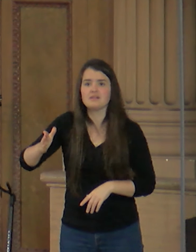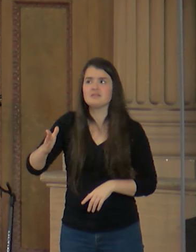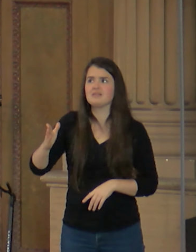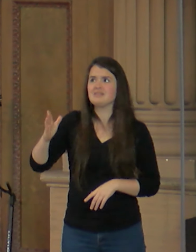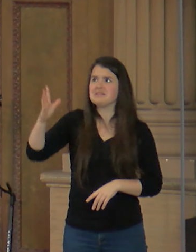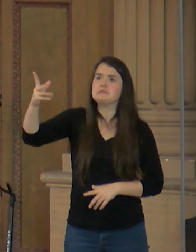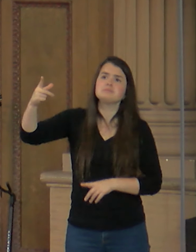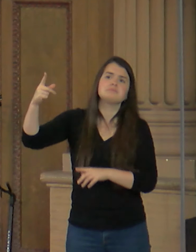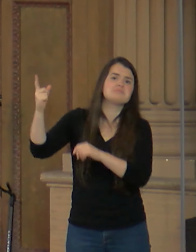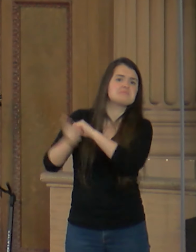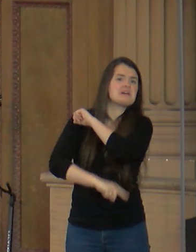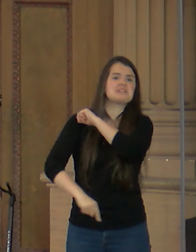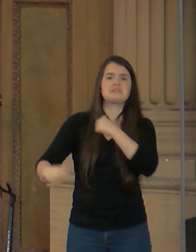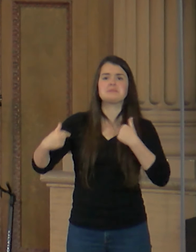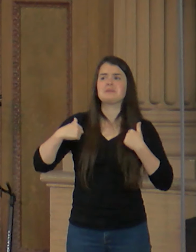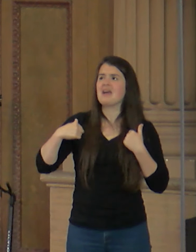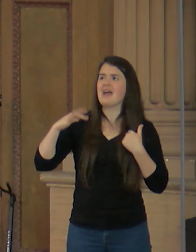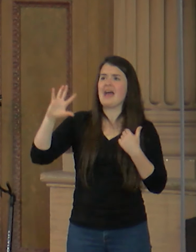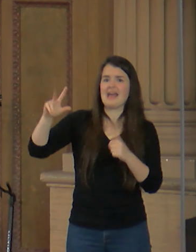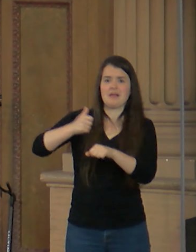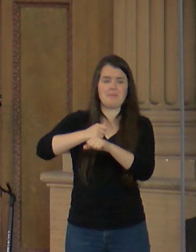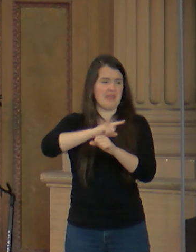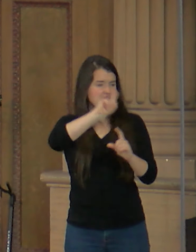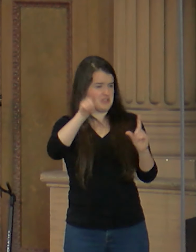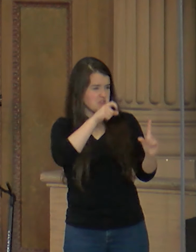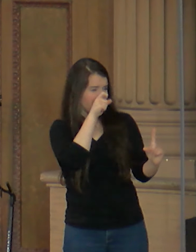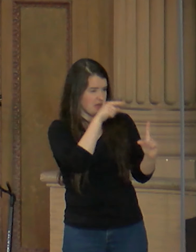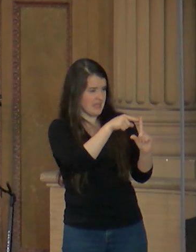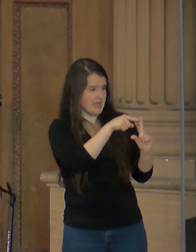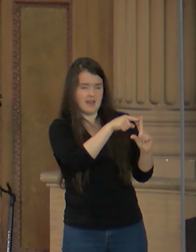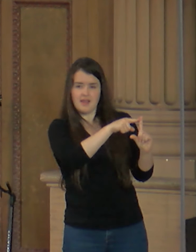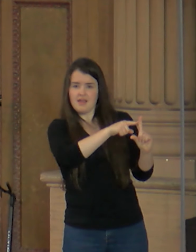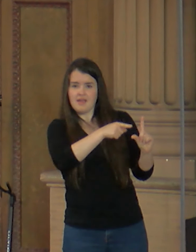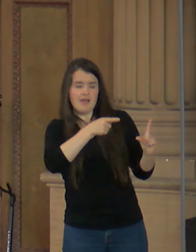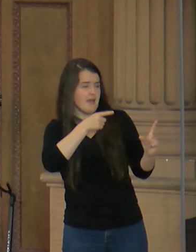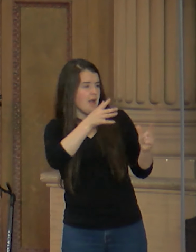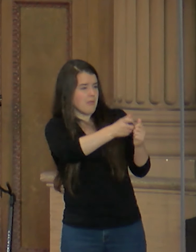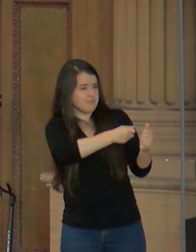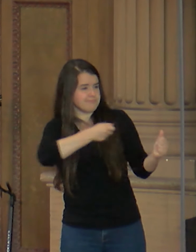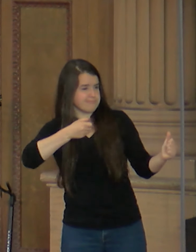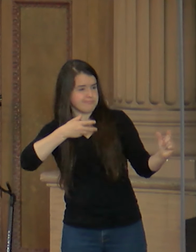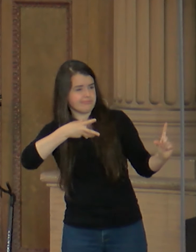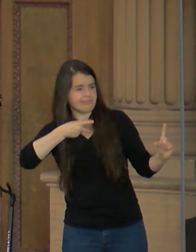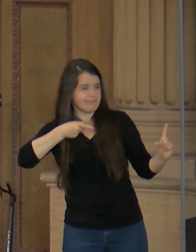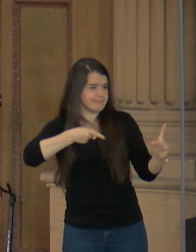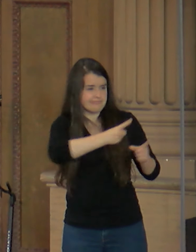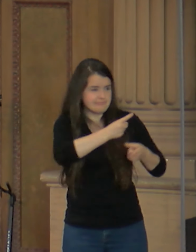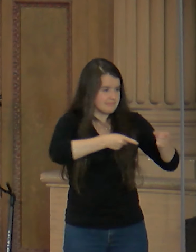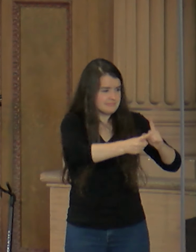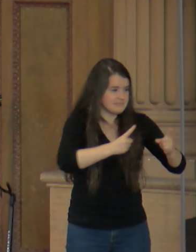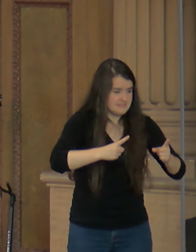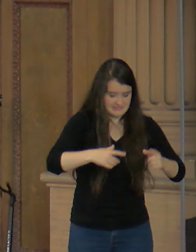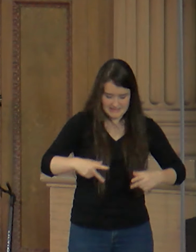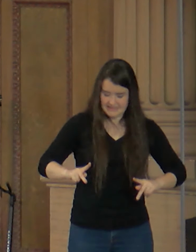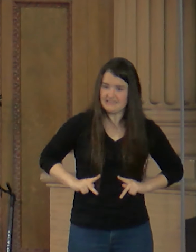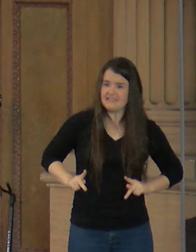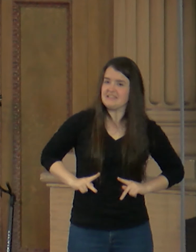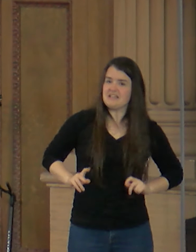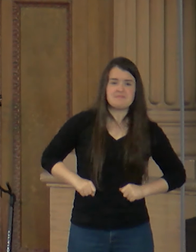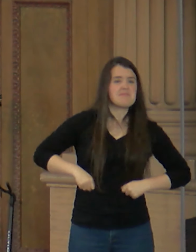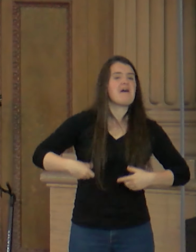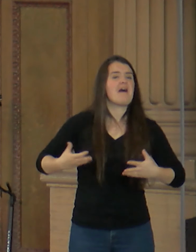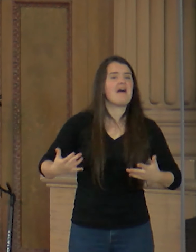his target. His archers surround me. He slashes open my kidneys and does not spare. He pours